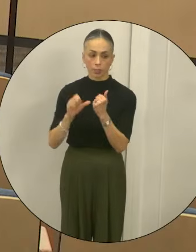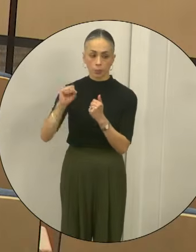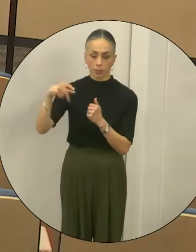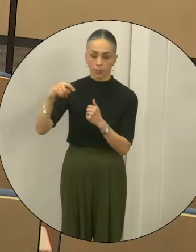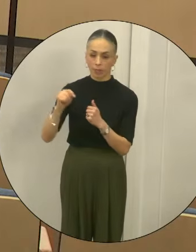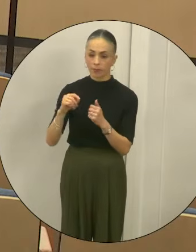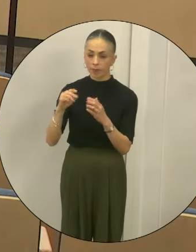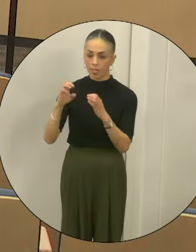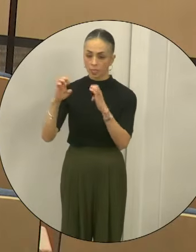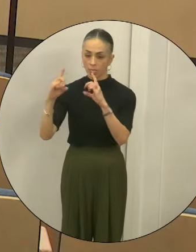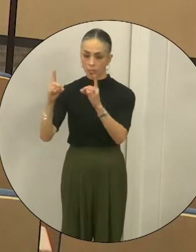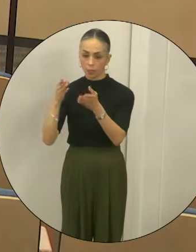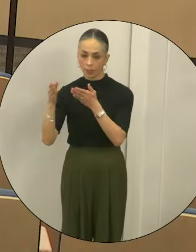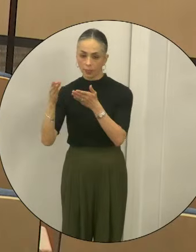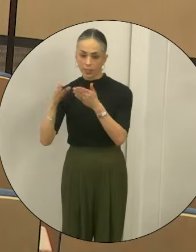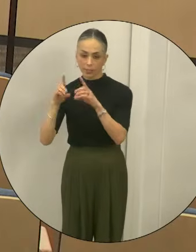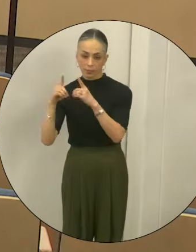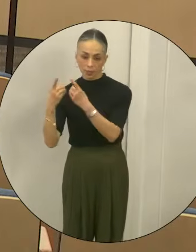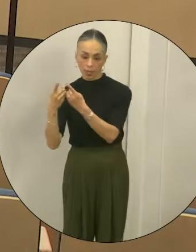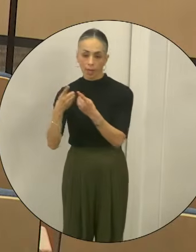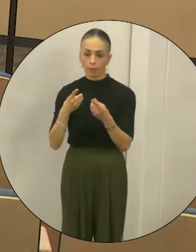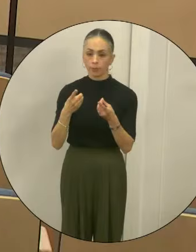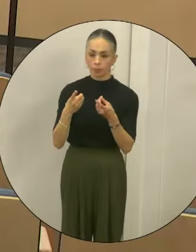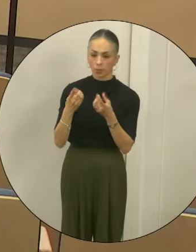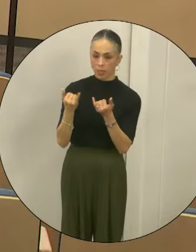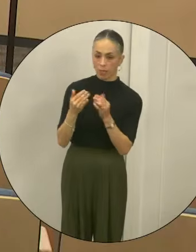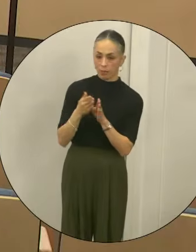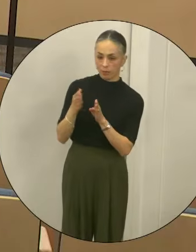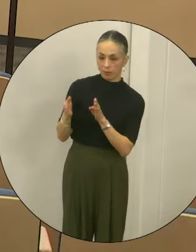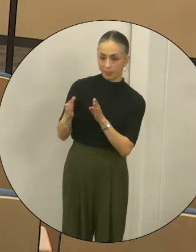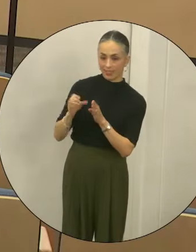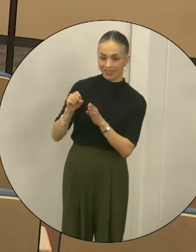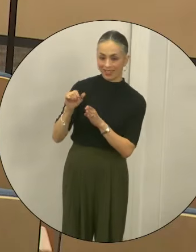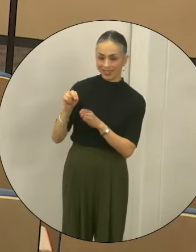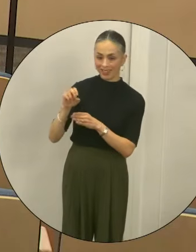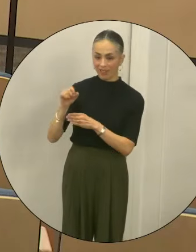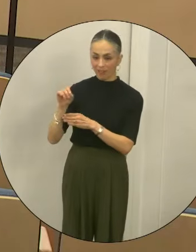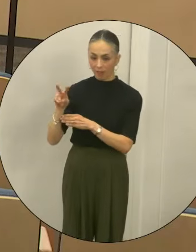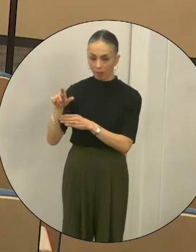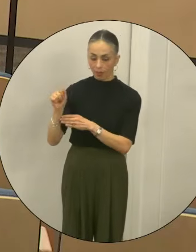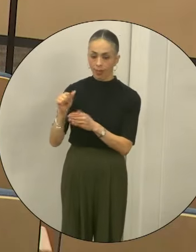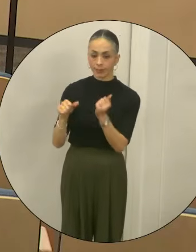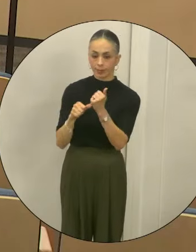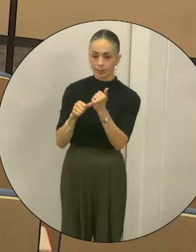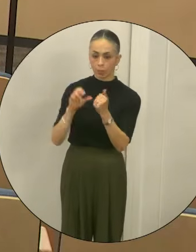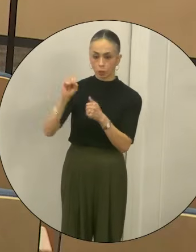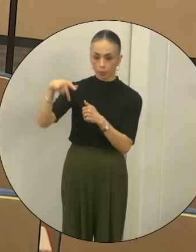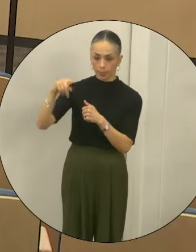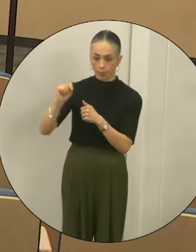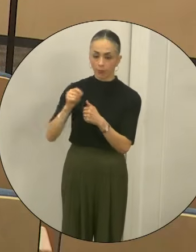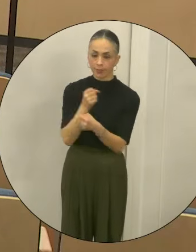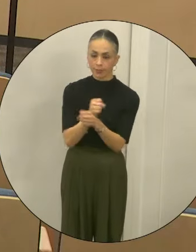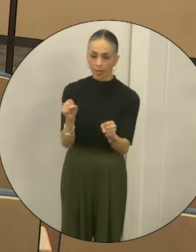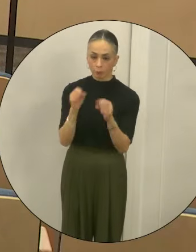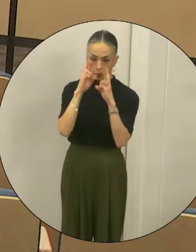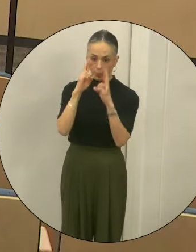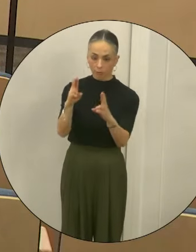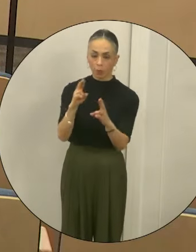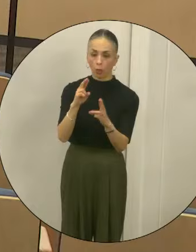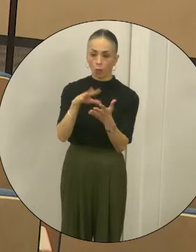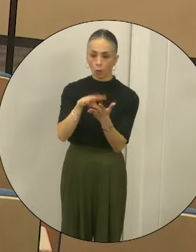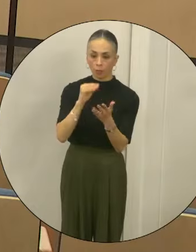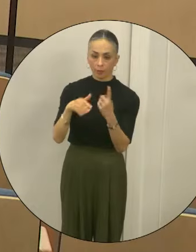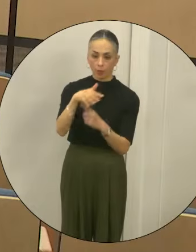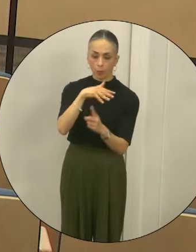Services Division. I'm joined tonight by Dr. Sam Scavella, Assistant Superintendent over the Safe and Respectful Learning Environments and